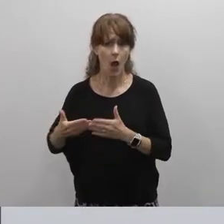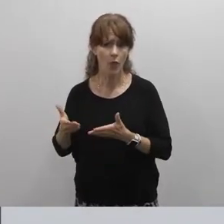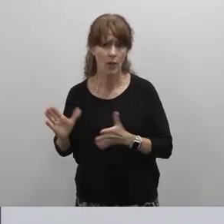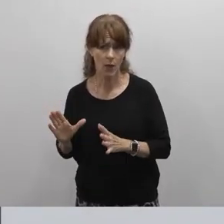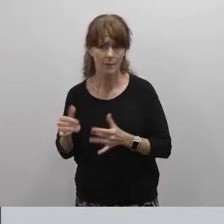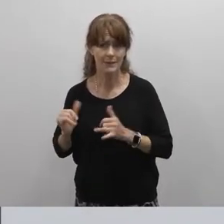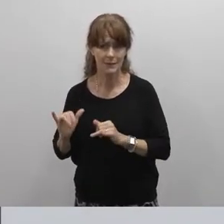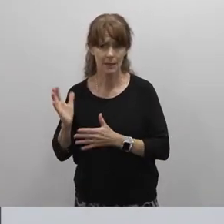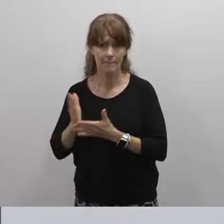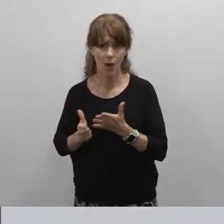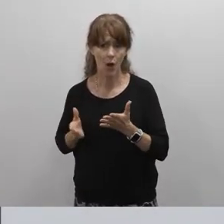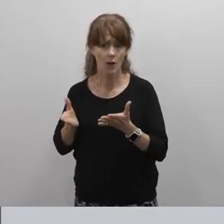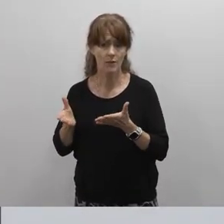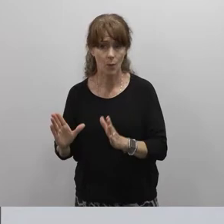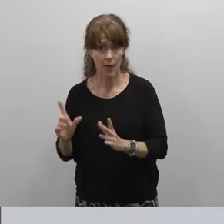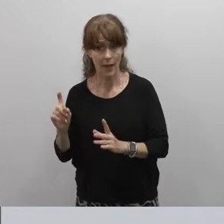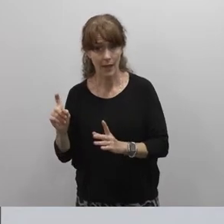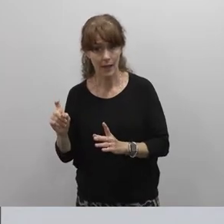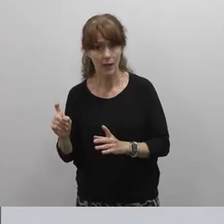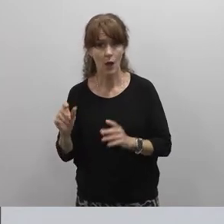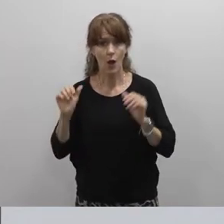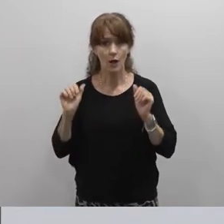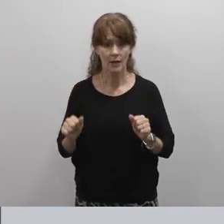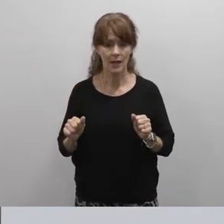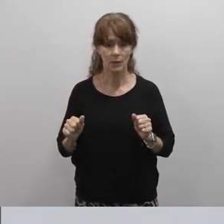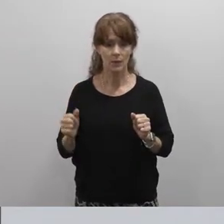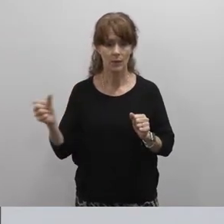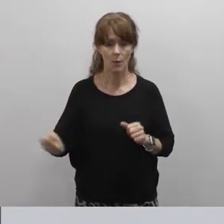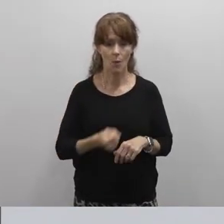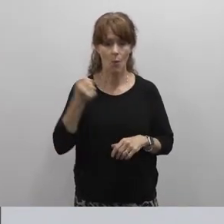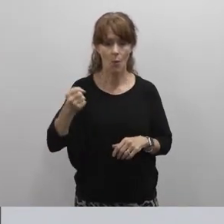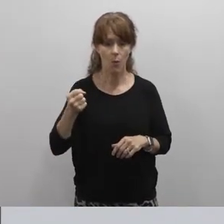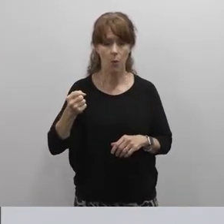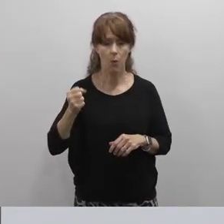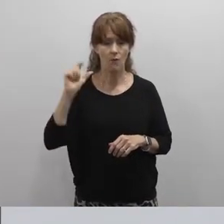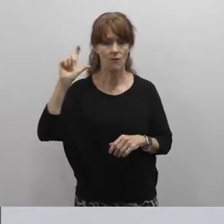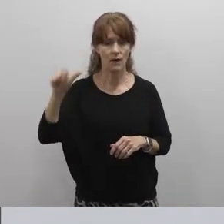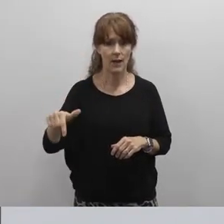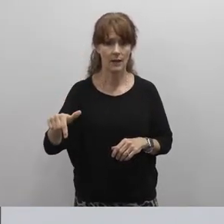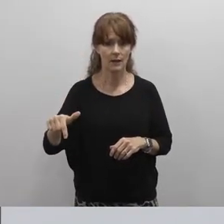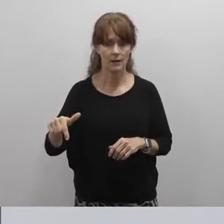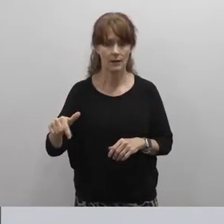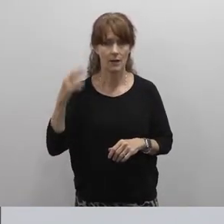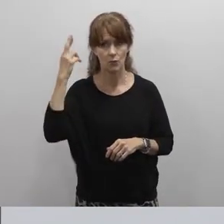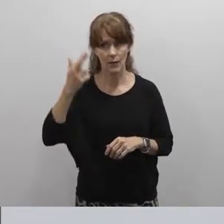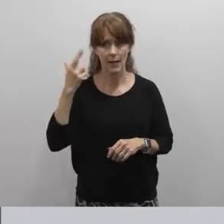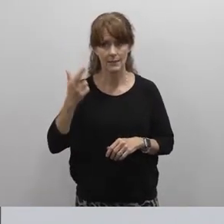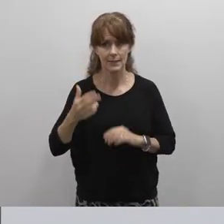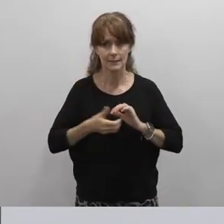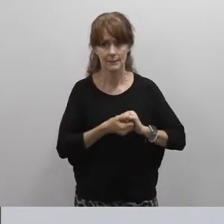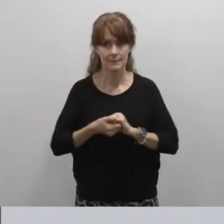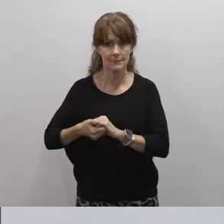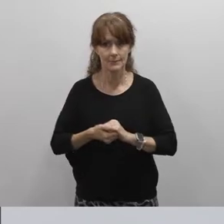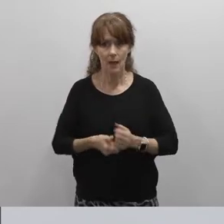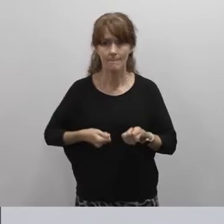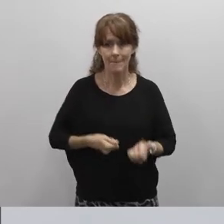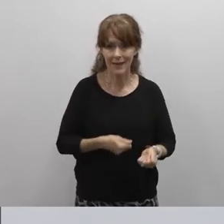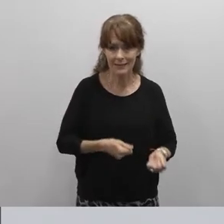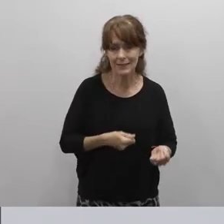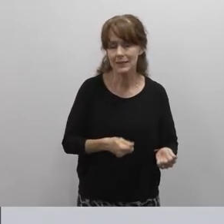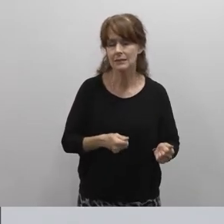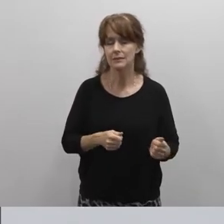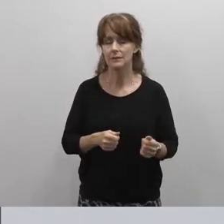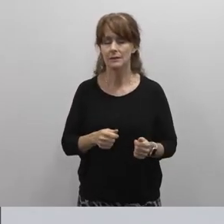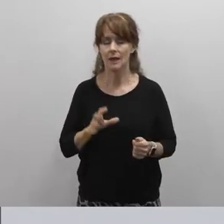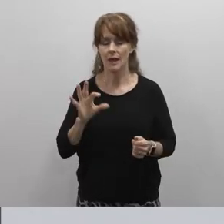still get us part of the way there. Or can we table that conversation for later? In taking stock and working hand in hand with our maintenance folks and